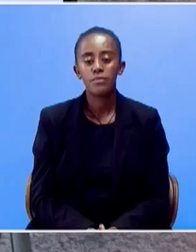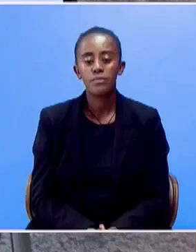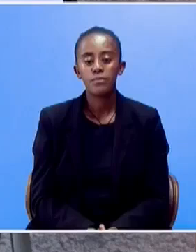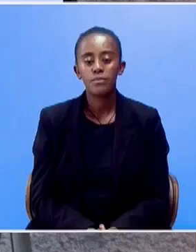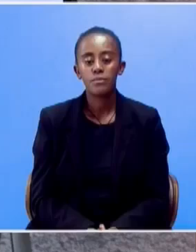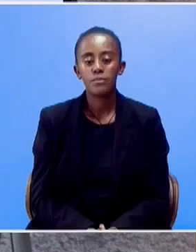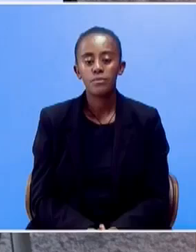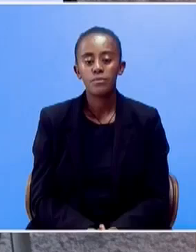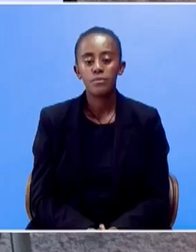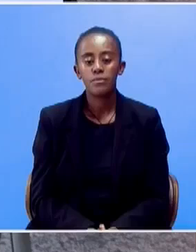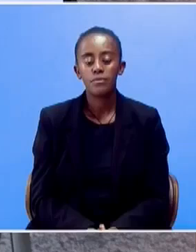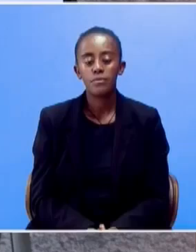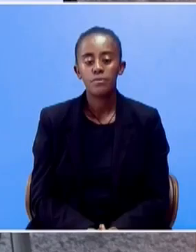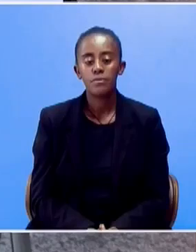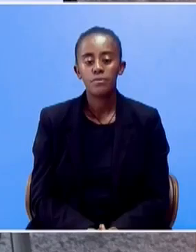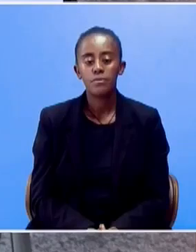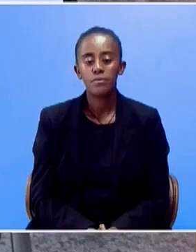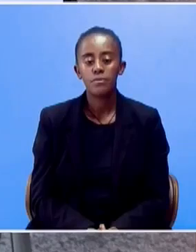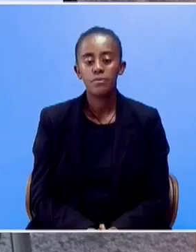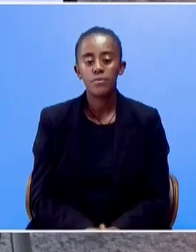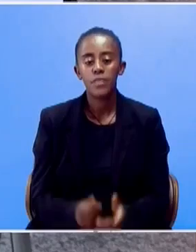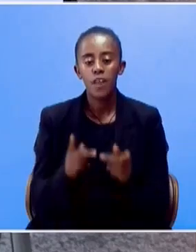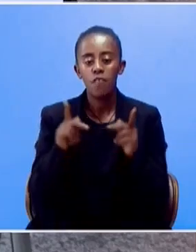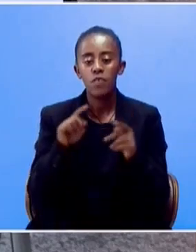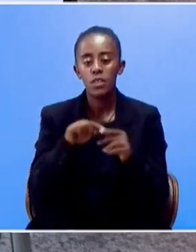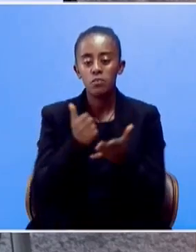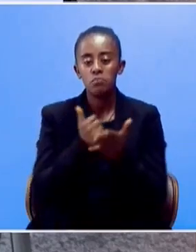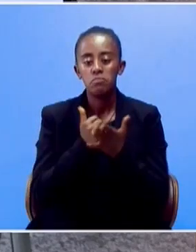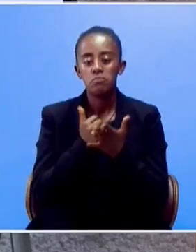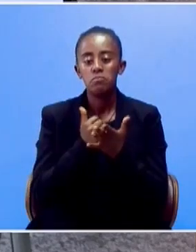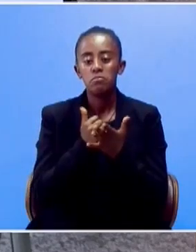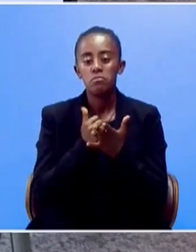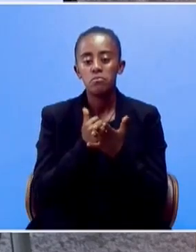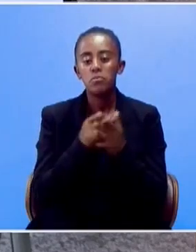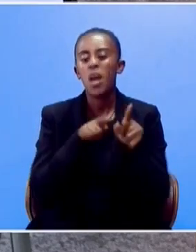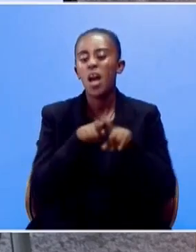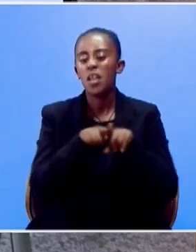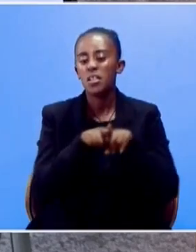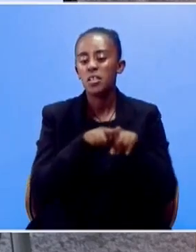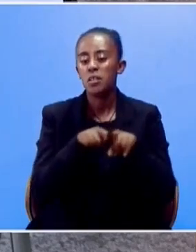Okay, let us see the phrases that are helpful to agree.